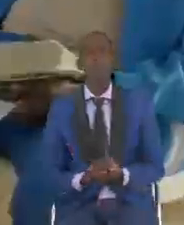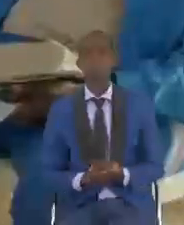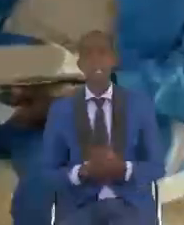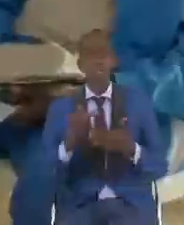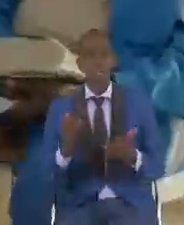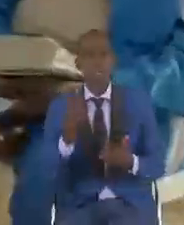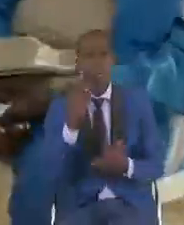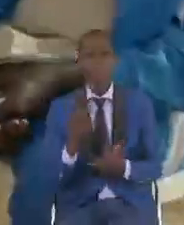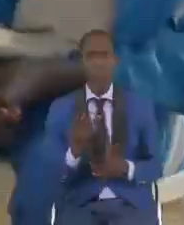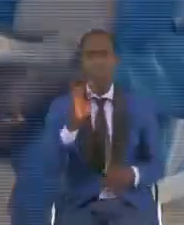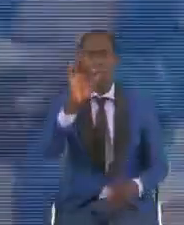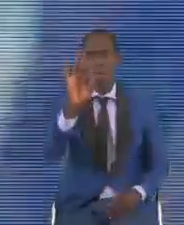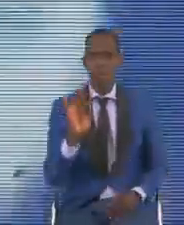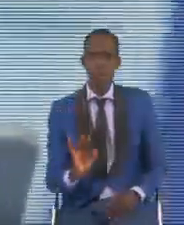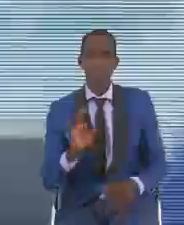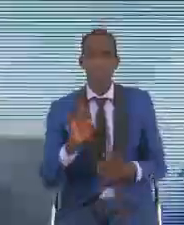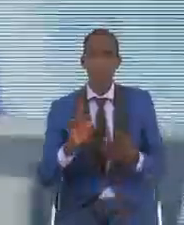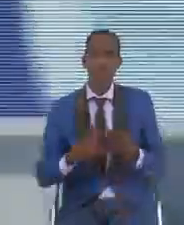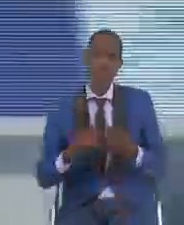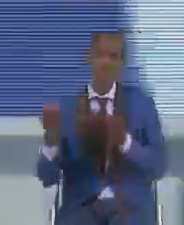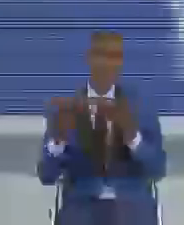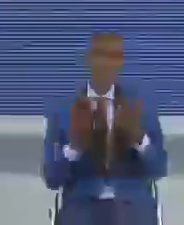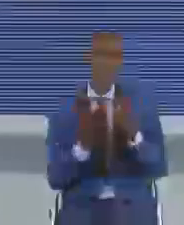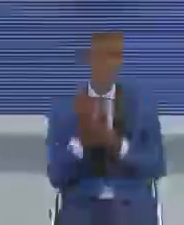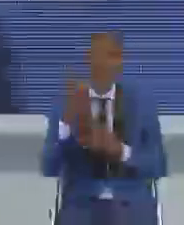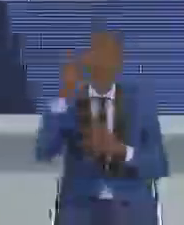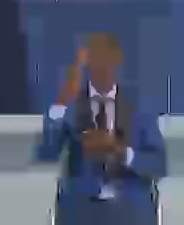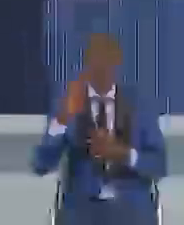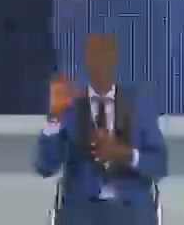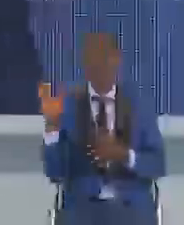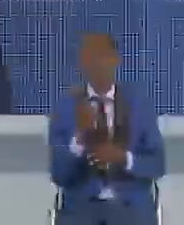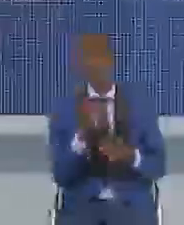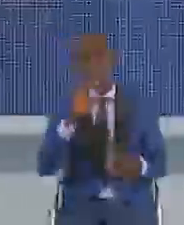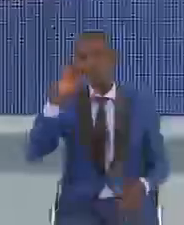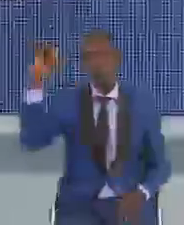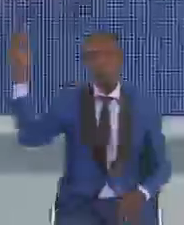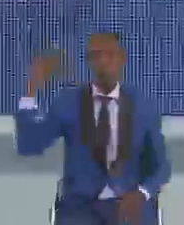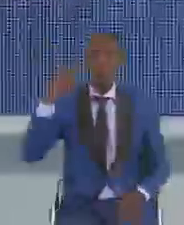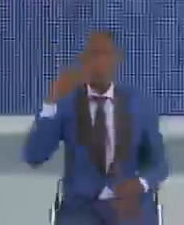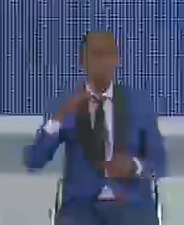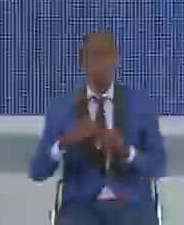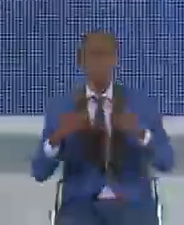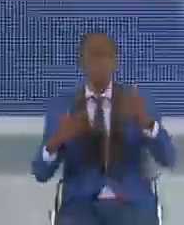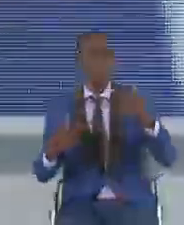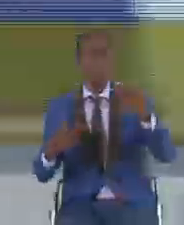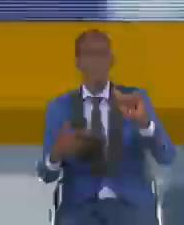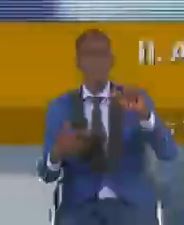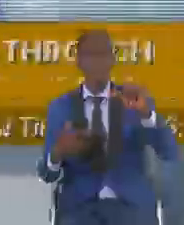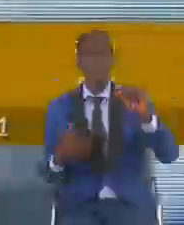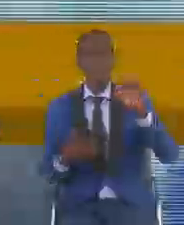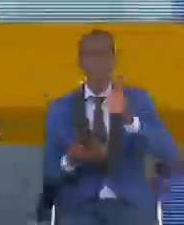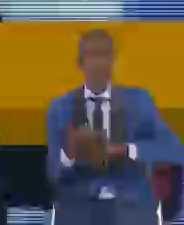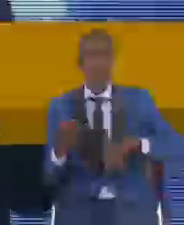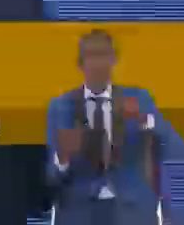now, appointed to service through God's grace. Let's look at Galatians chapter 1, verse